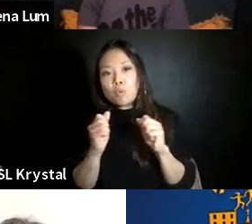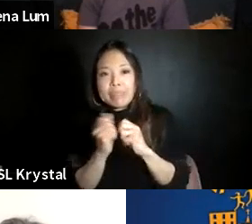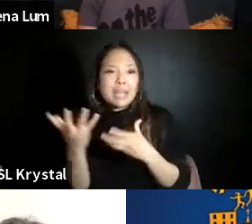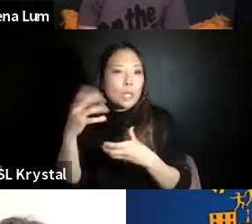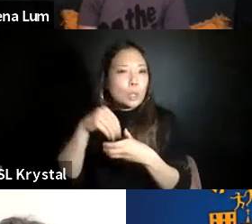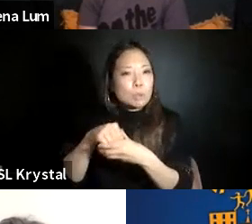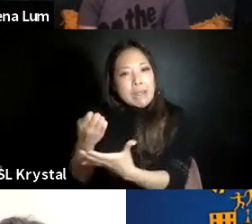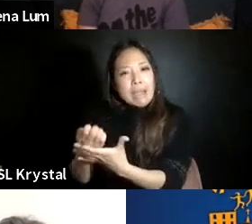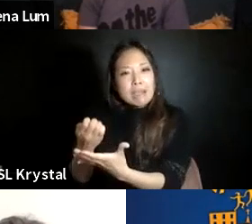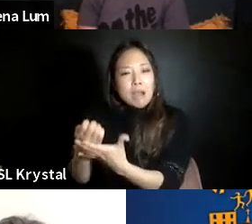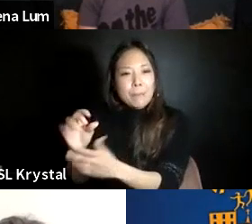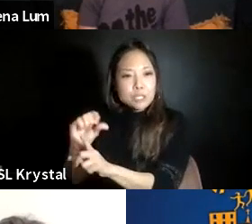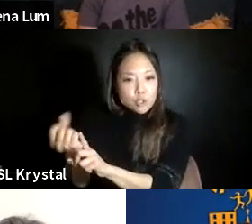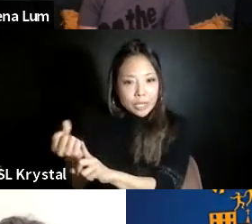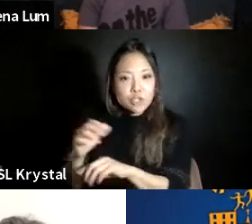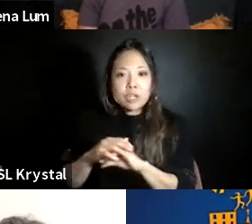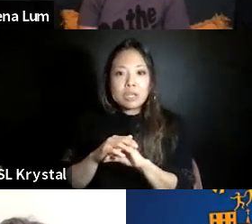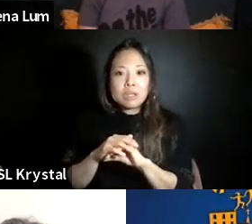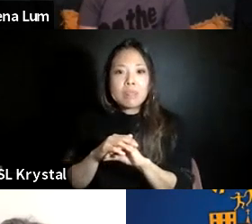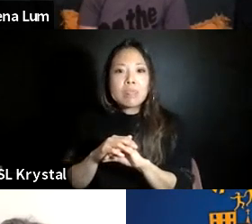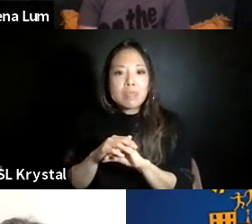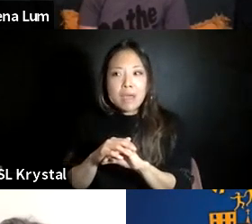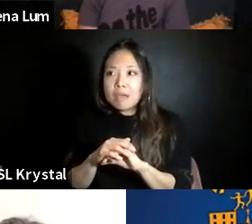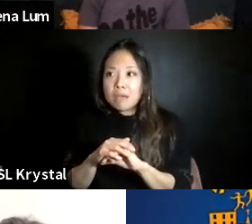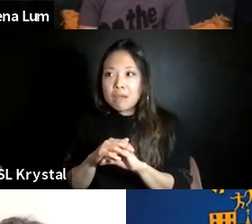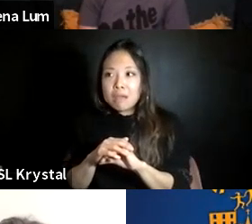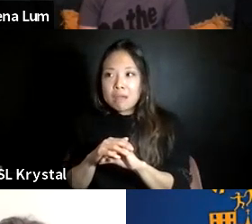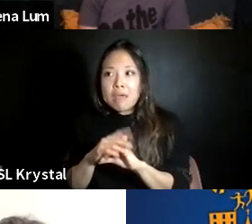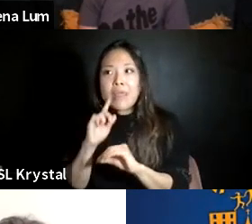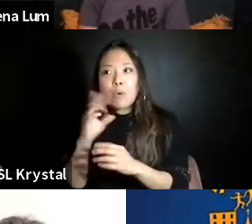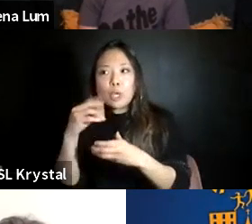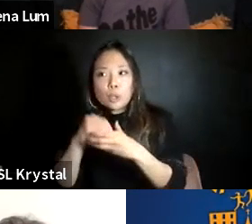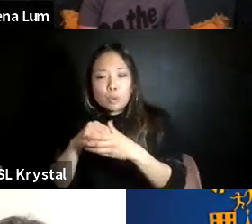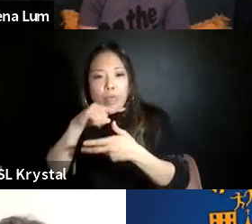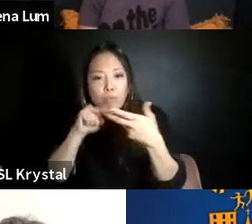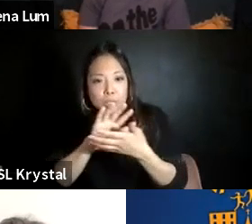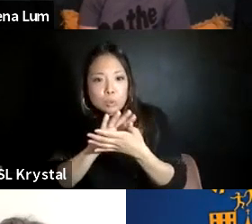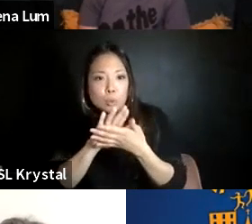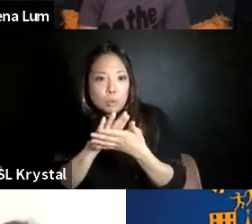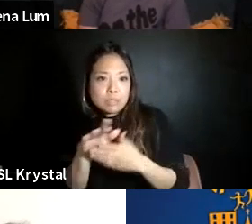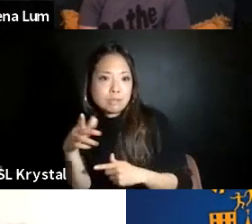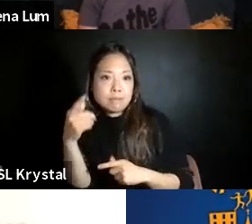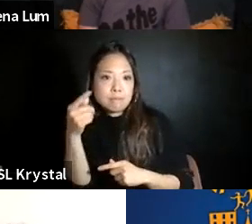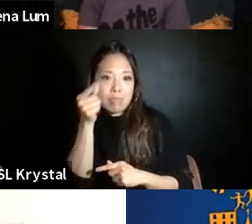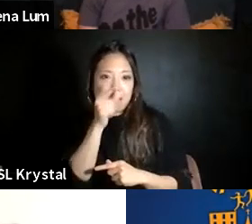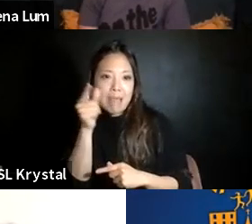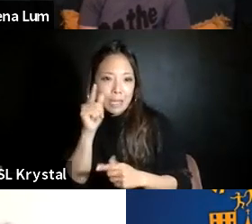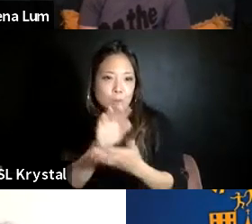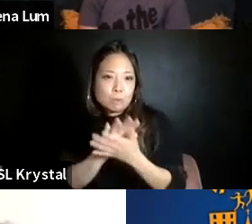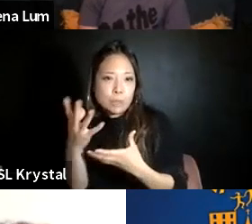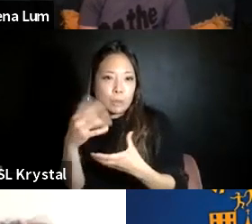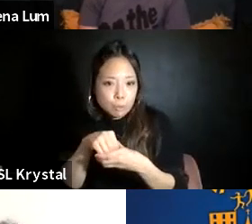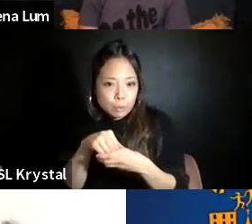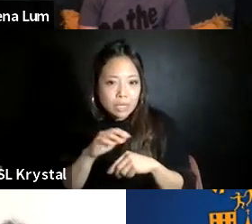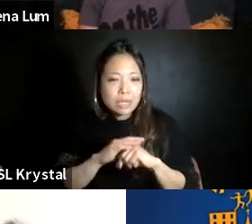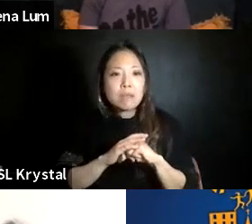that Latin school included would be affected in the way that we would want in terms of